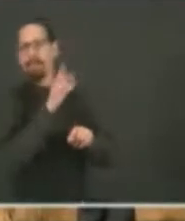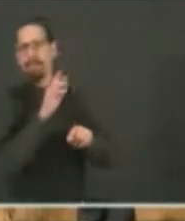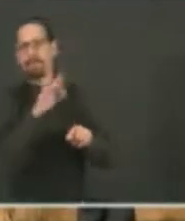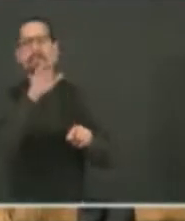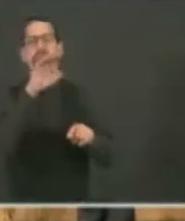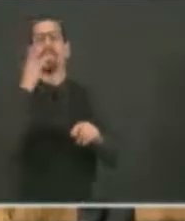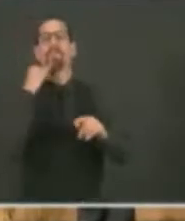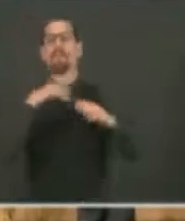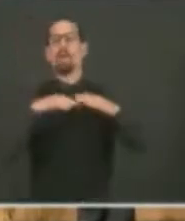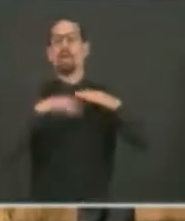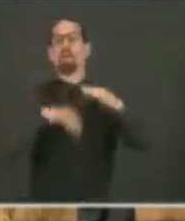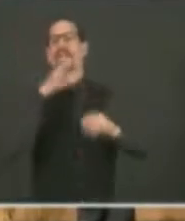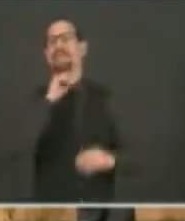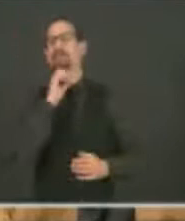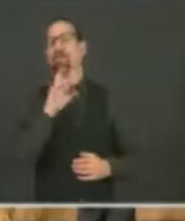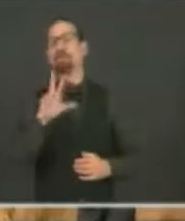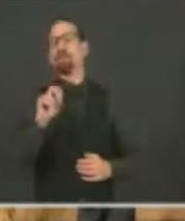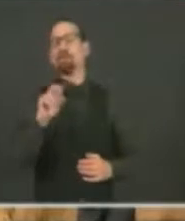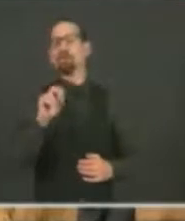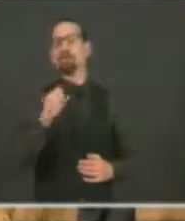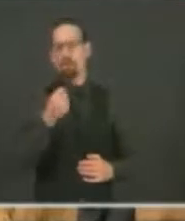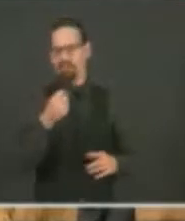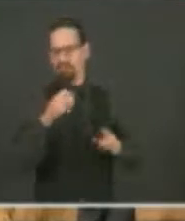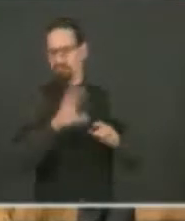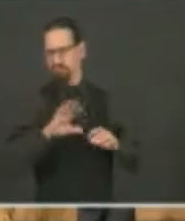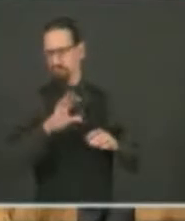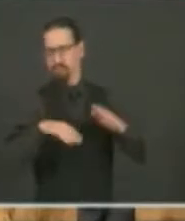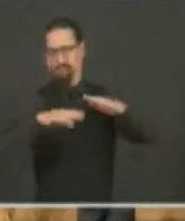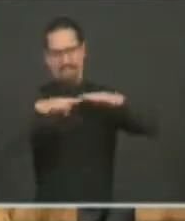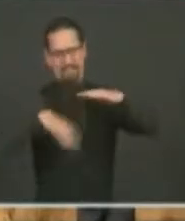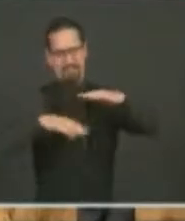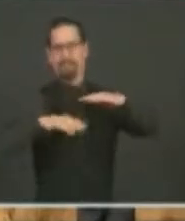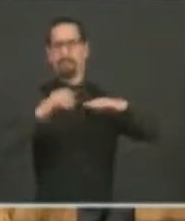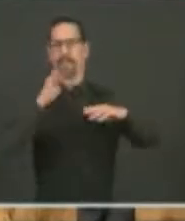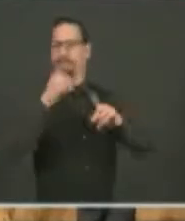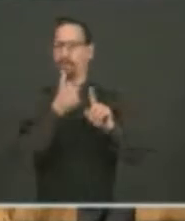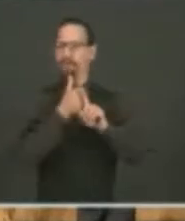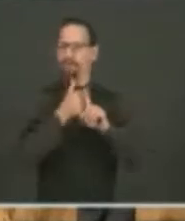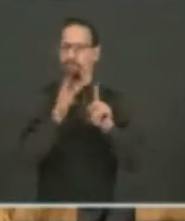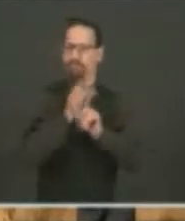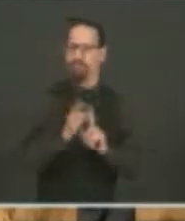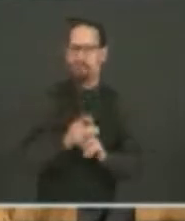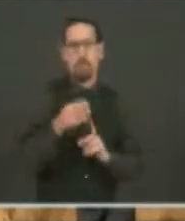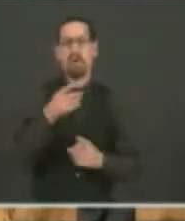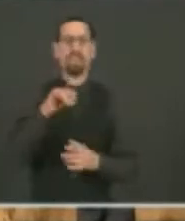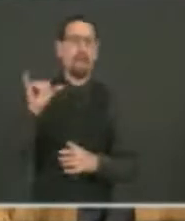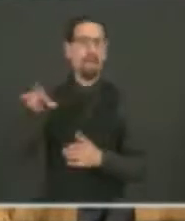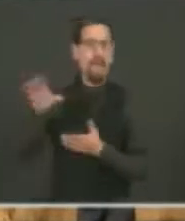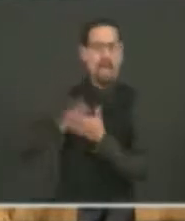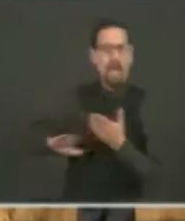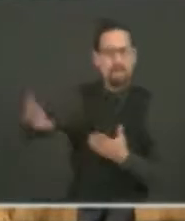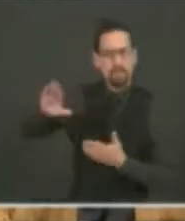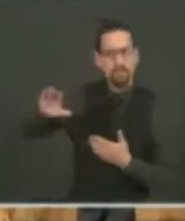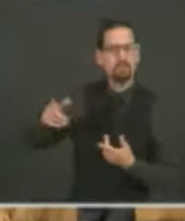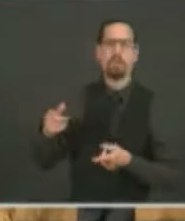been diagnosed positive, tested, and that would include the colleges and the K-12 system.